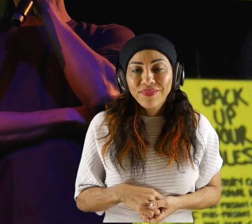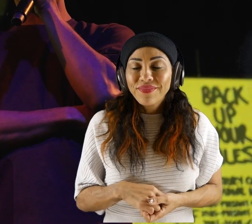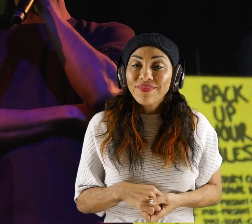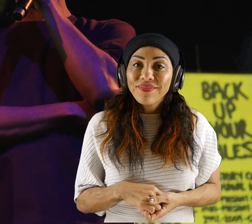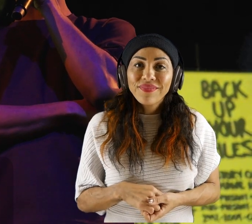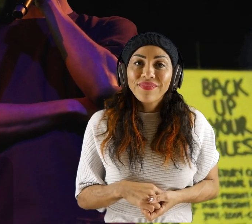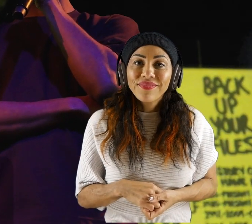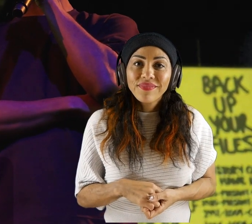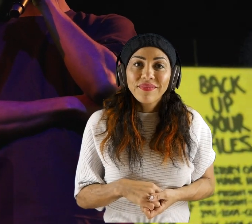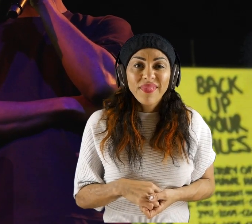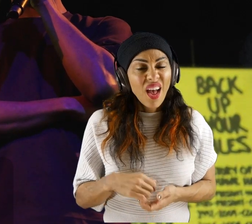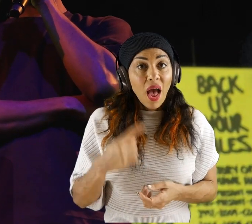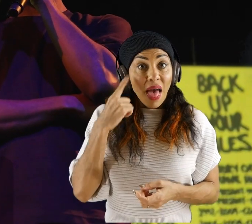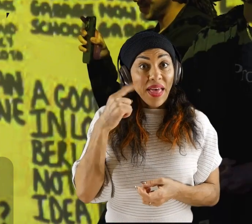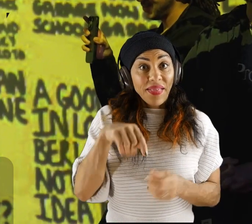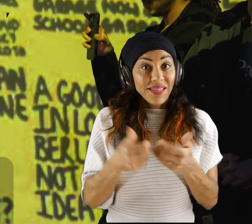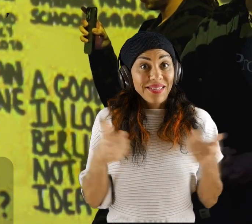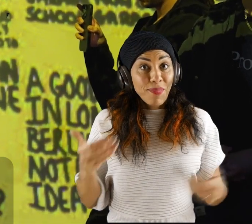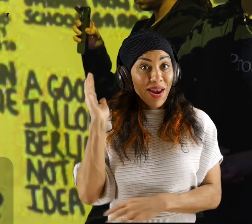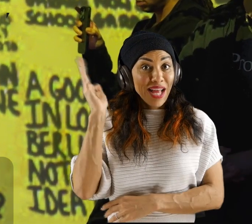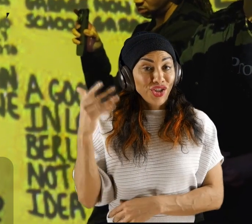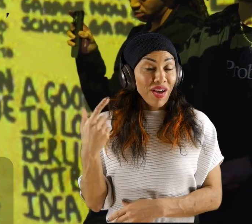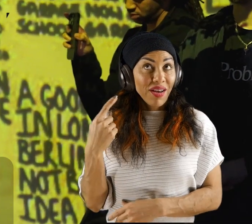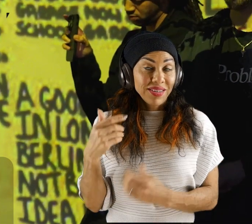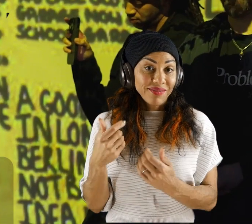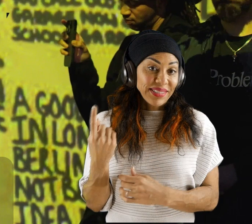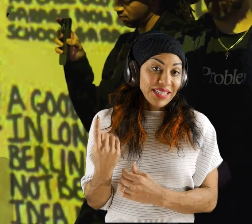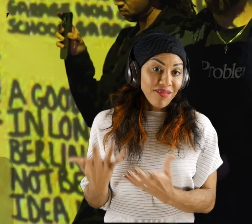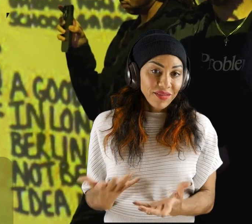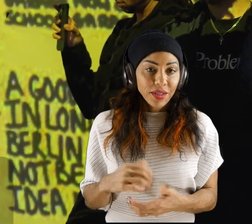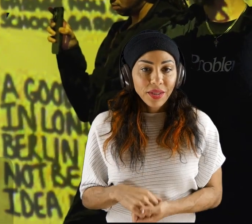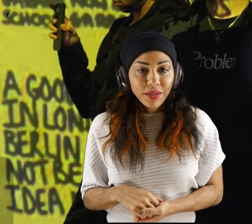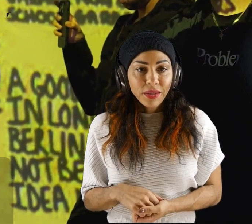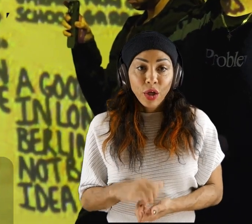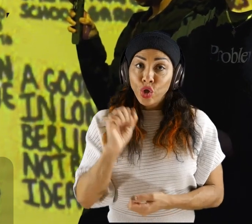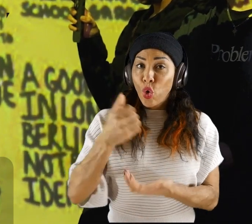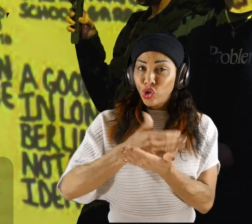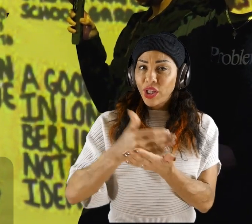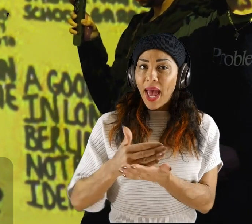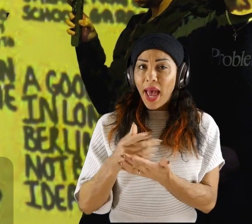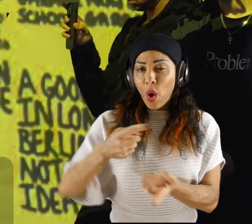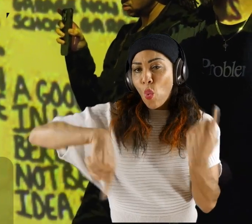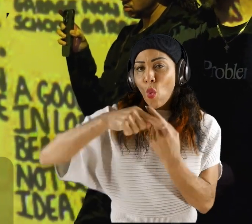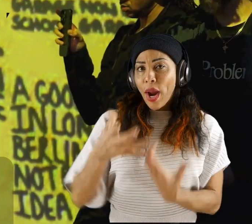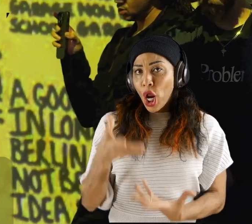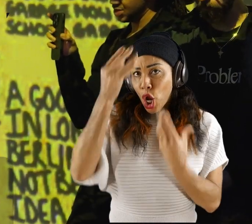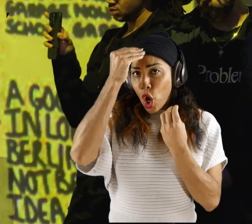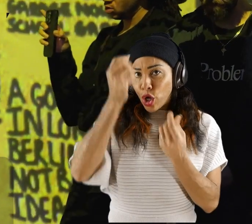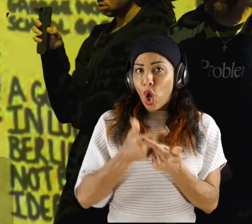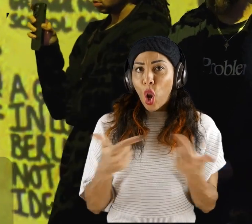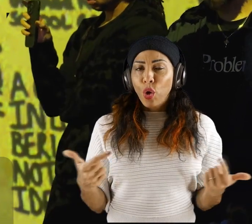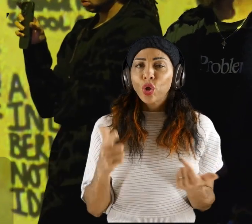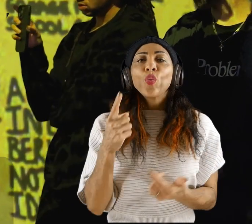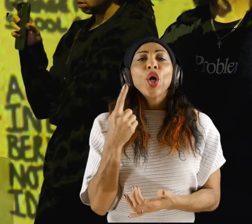Yeah, I feel like that's a lecture in itself. You know, we learn a lot from the content that you share, but we only see sort